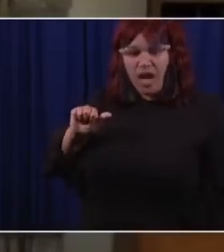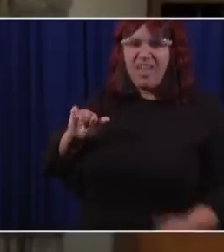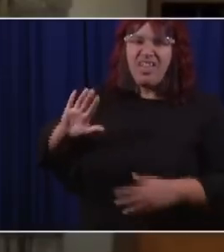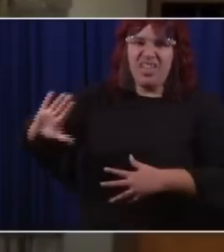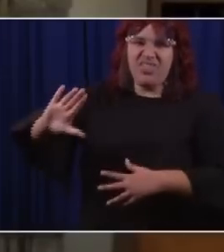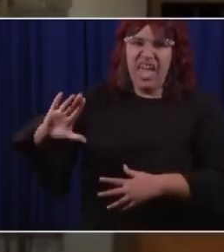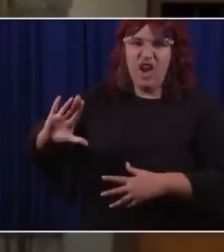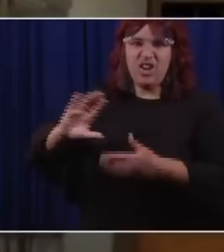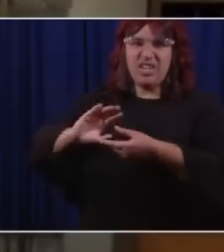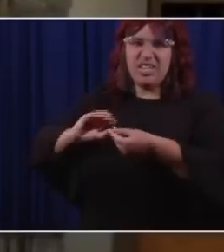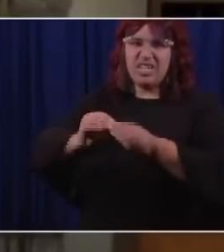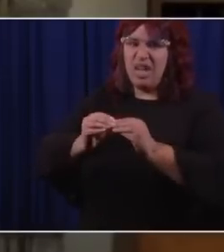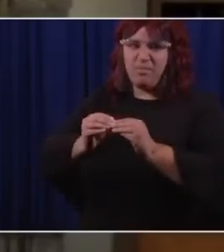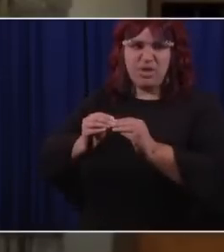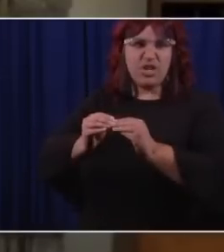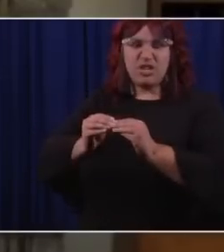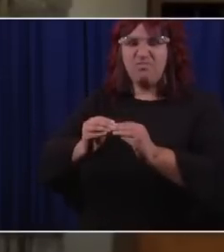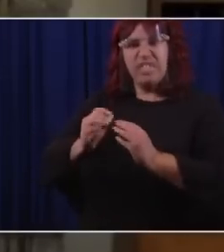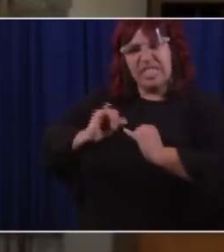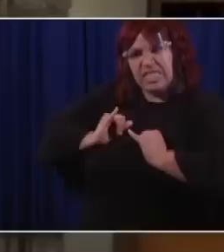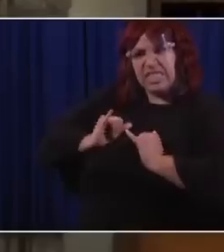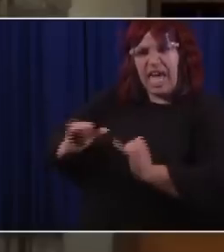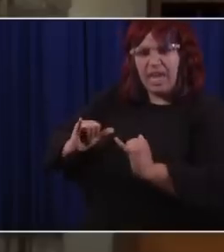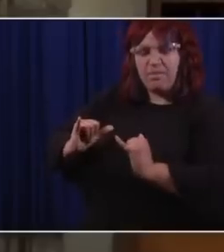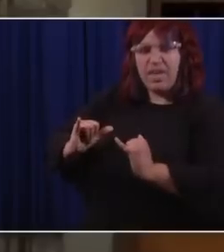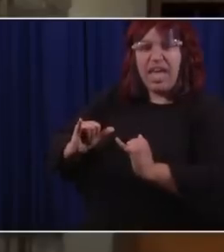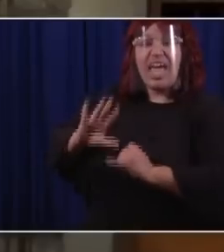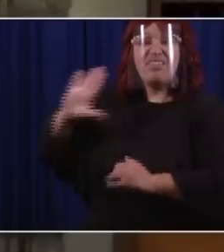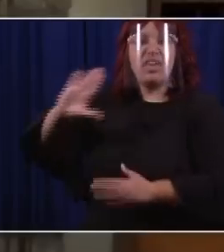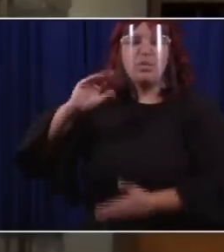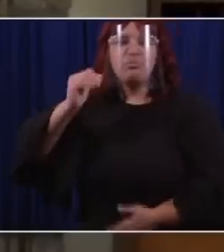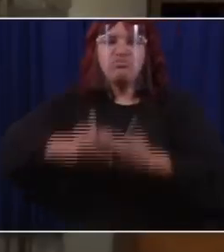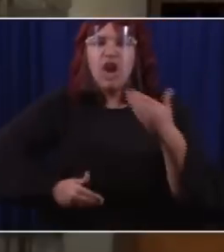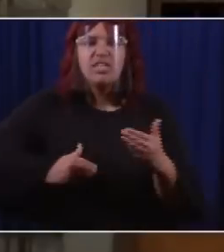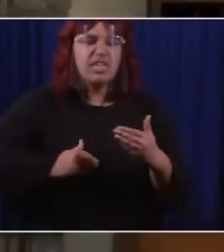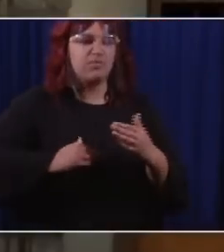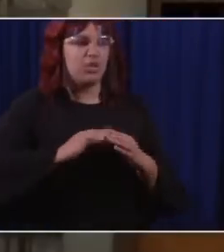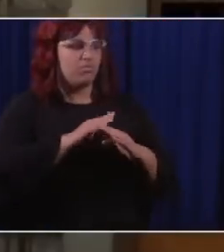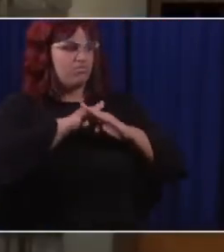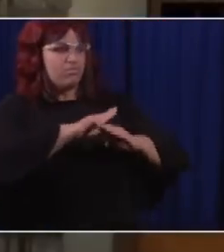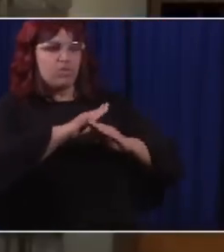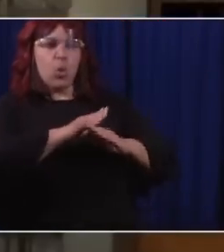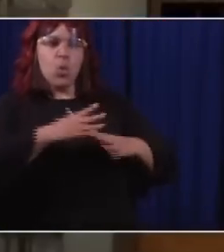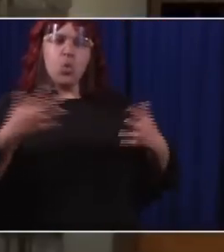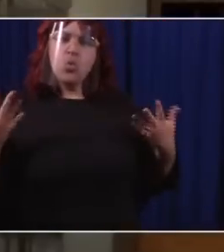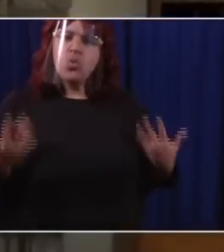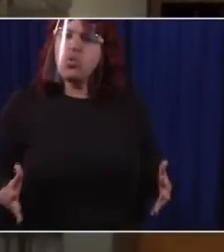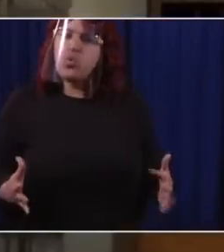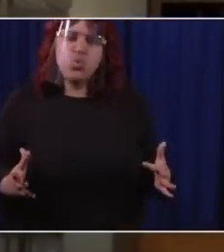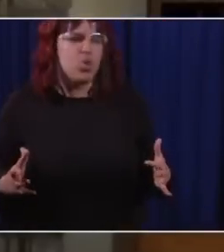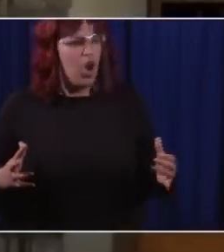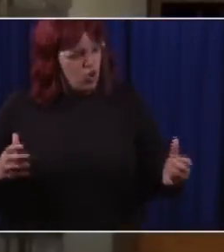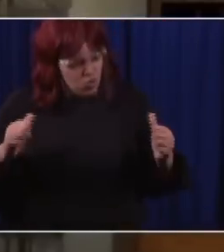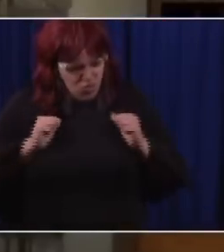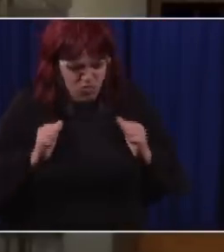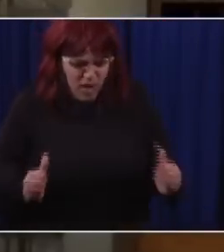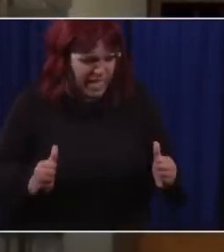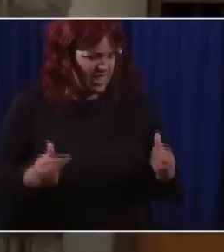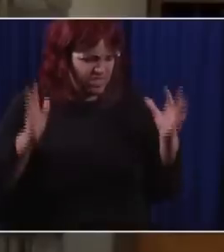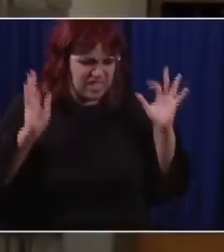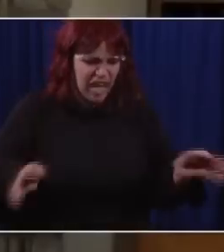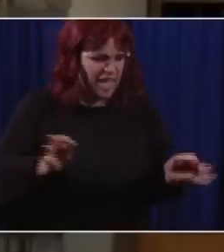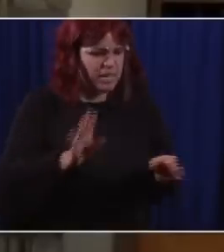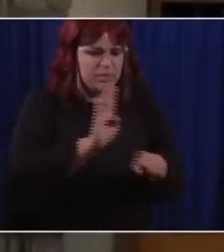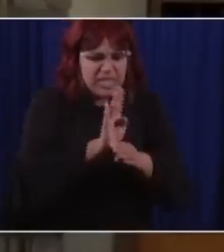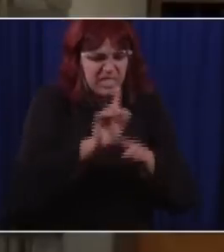back visitations, banned spectators from sporting events for 2 weeks, and shut down indoor athletic facilities for 1 week. Are any of